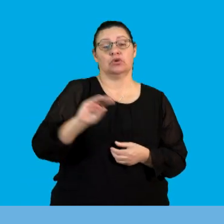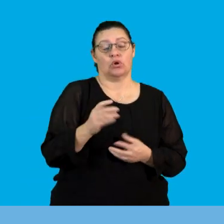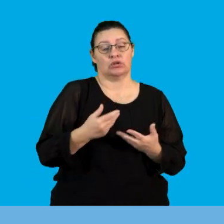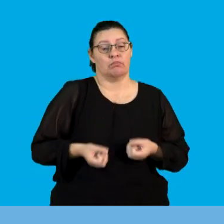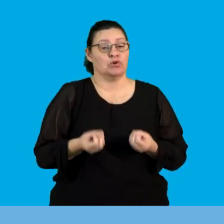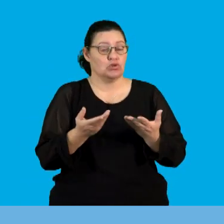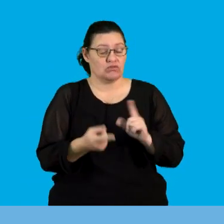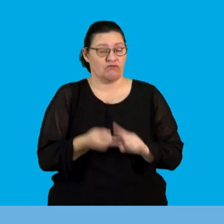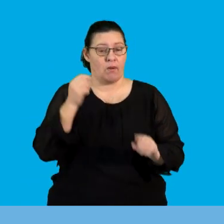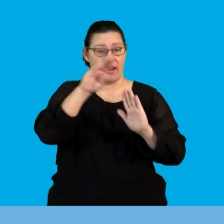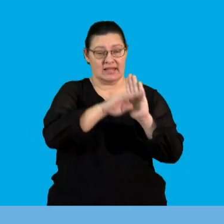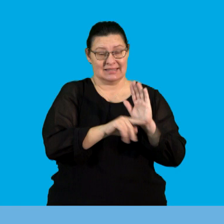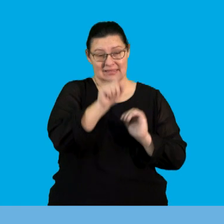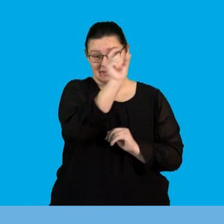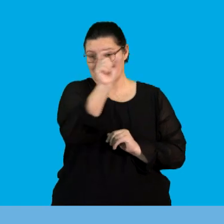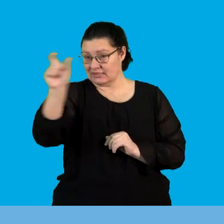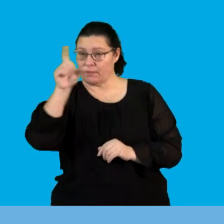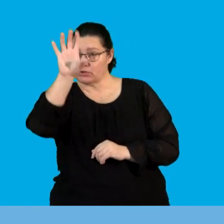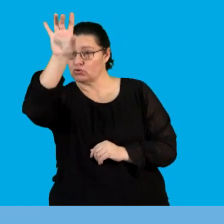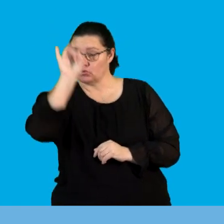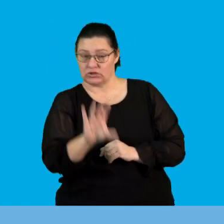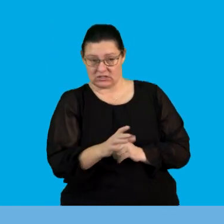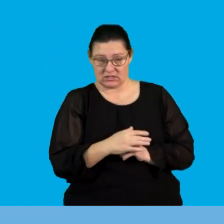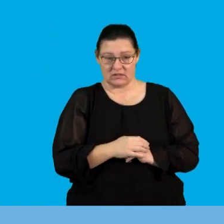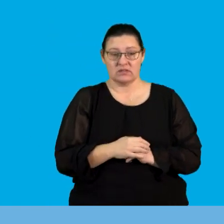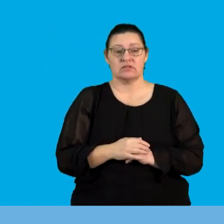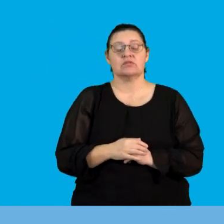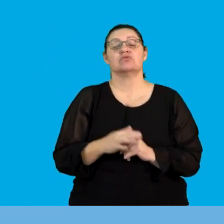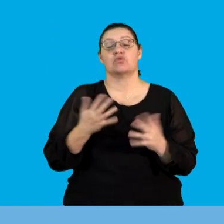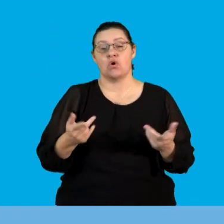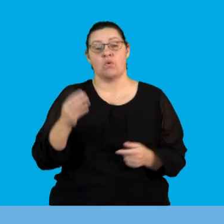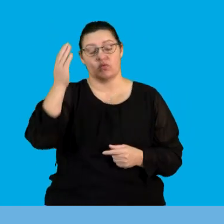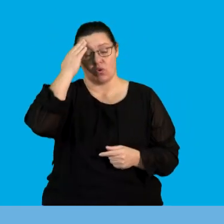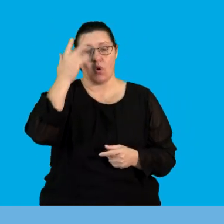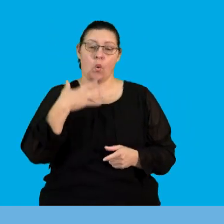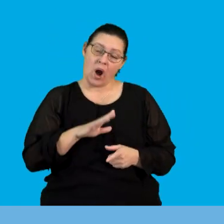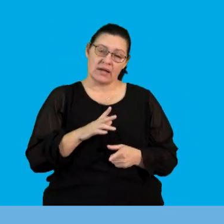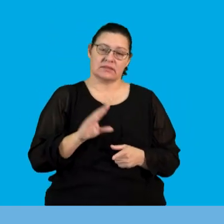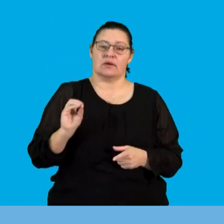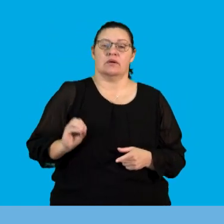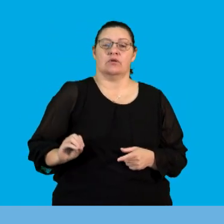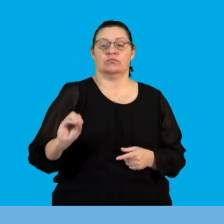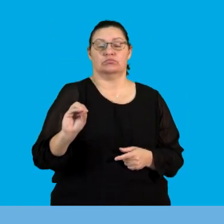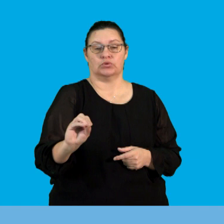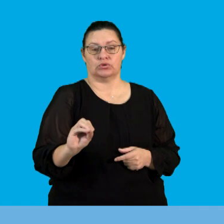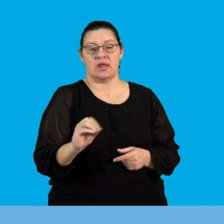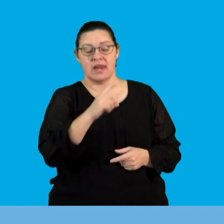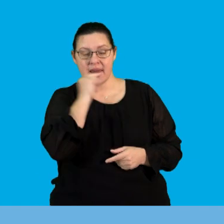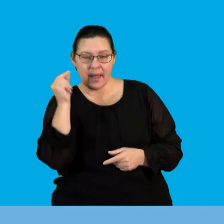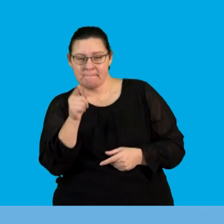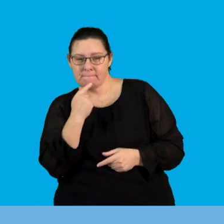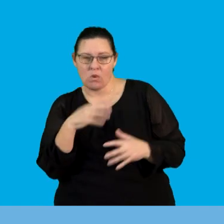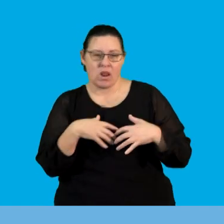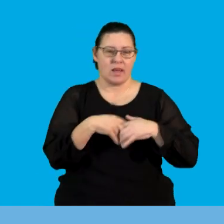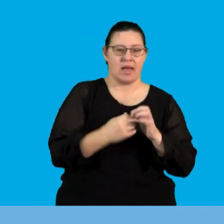salt produced from the list. So we do know that this is a neutralization reaction, so therefore they just want us to write the name of